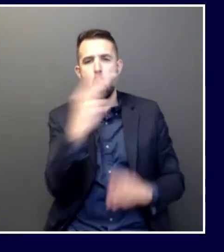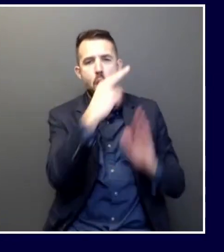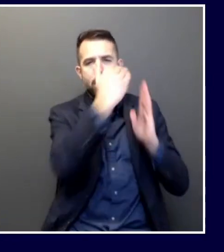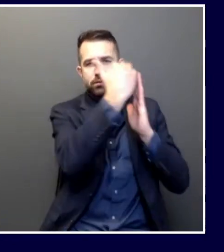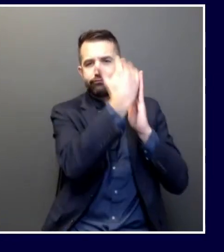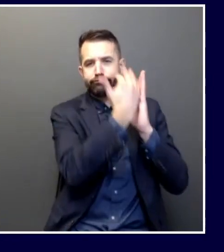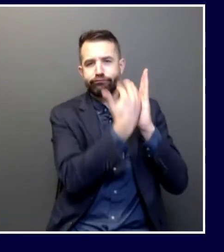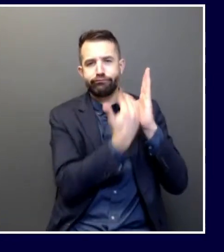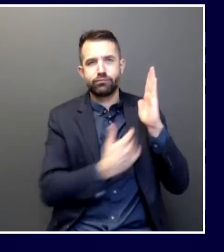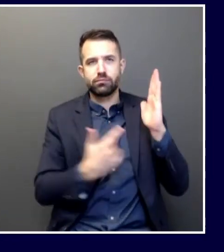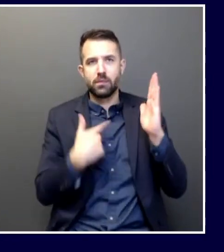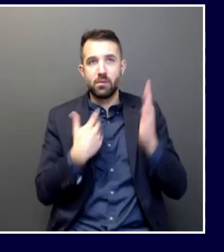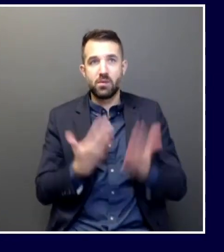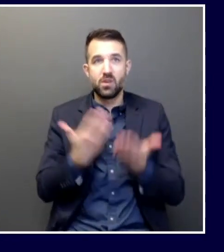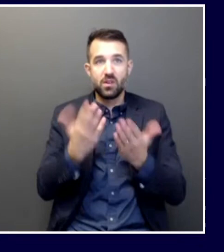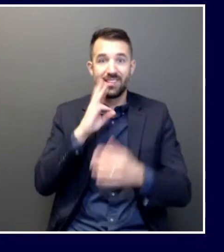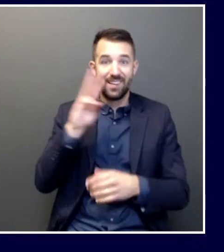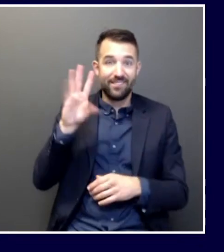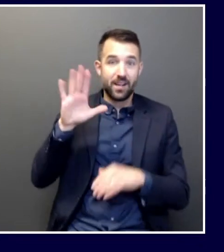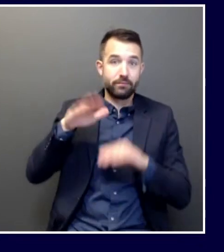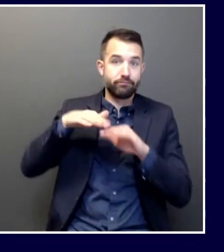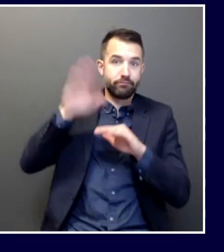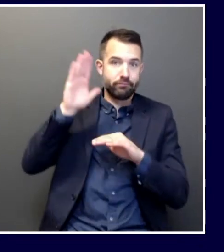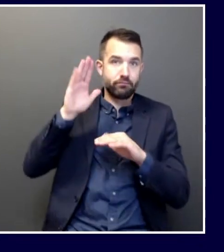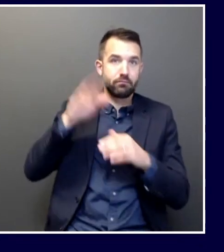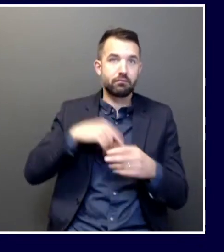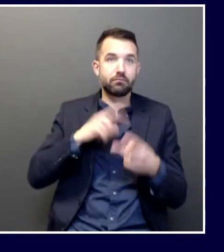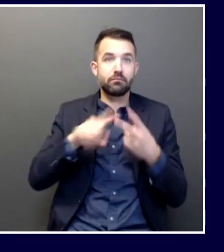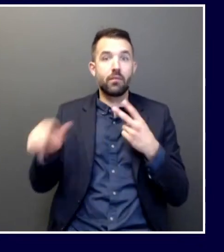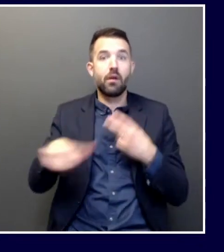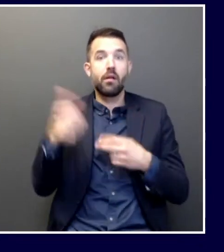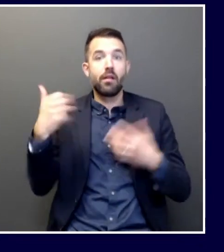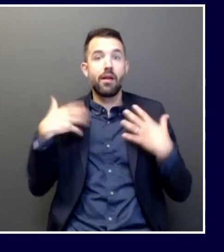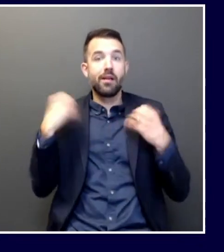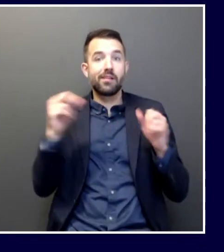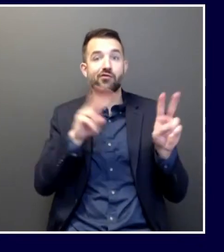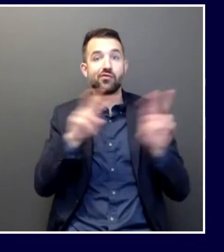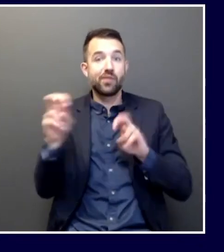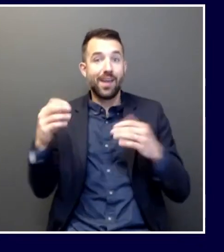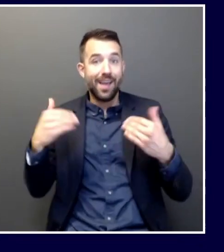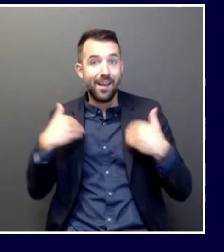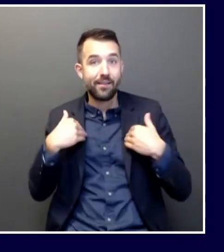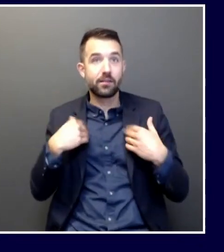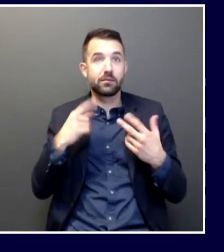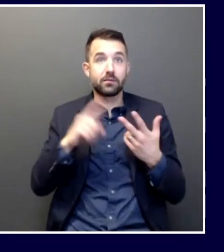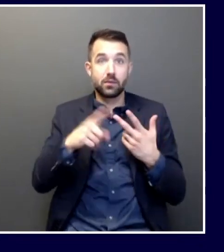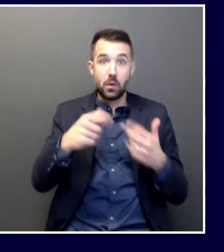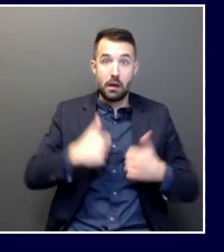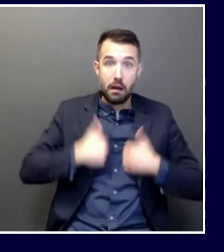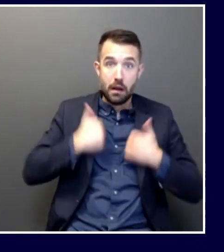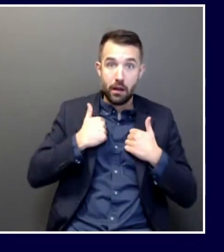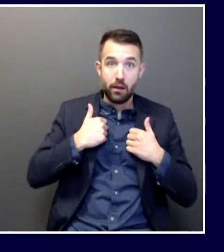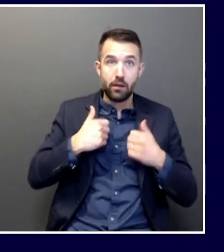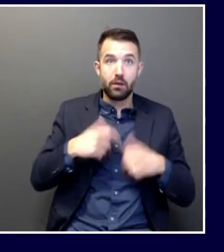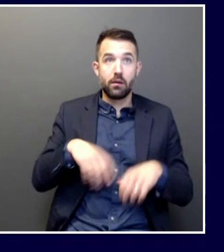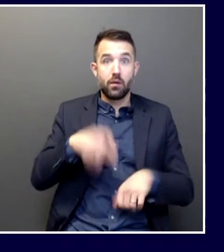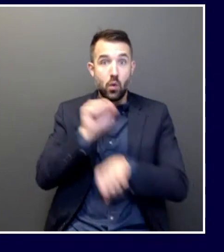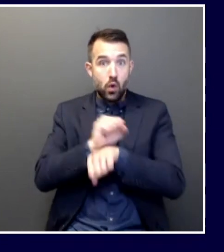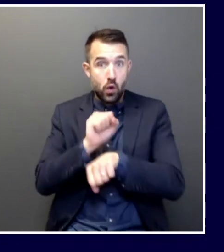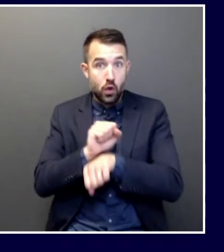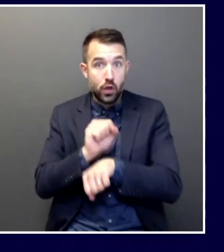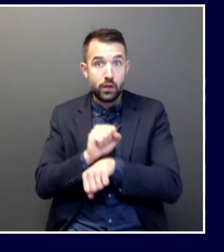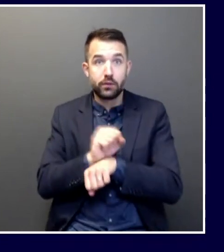predispose them to worse outcomes from COVID, as well as folks who live in or work in an environment that is higher risk for